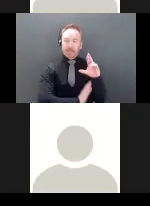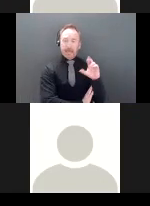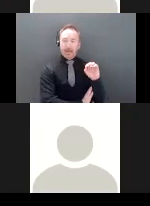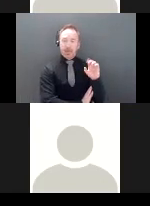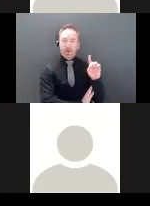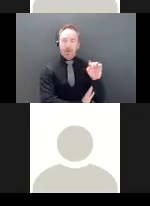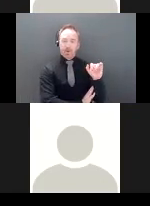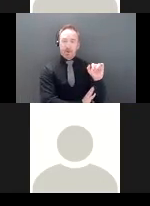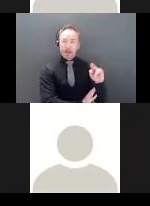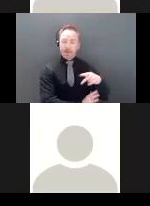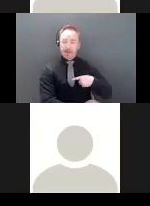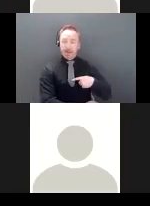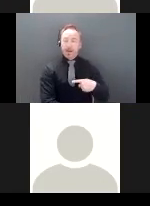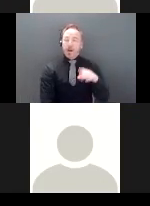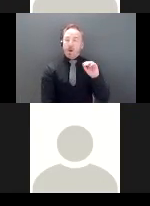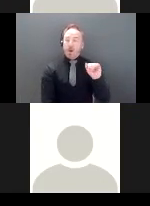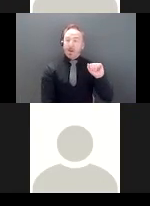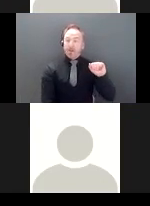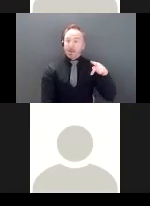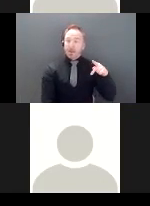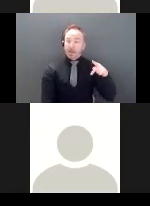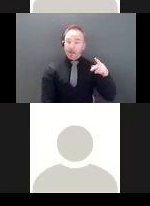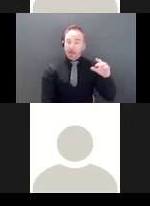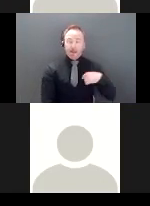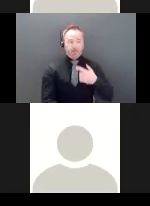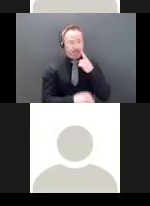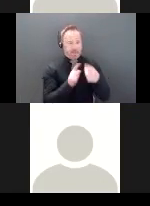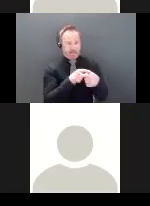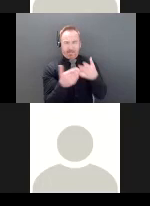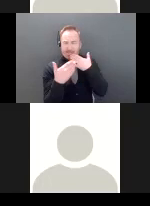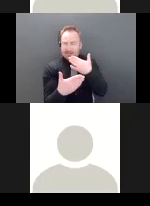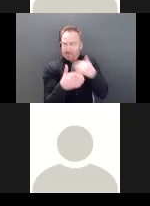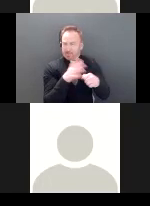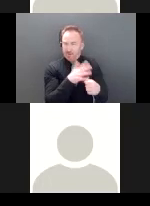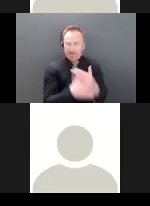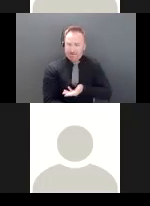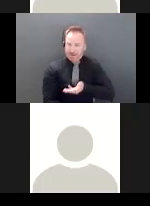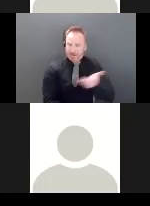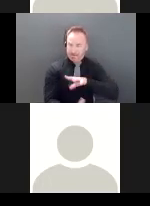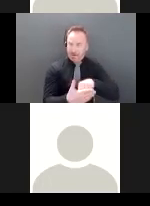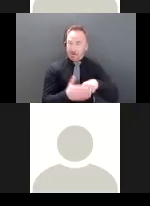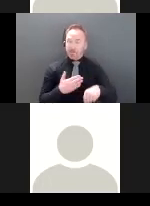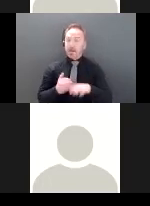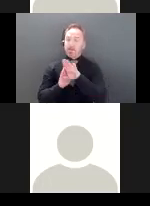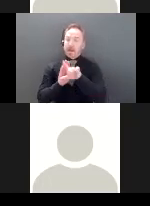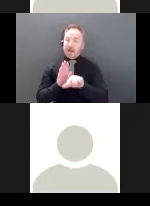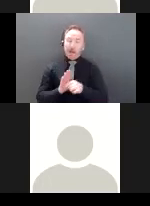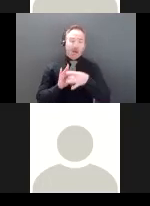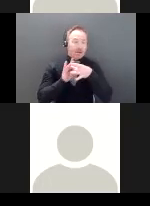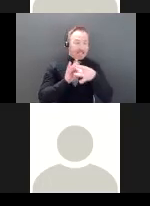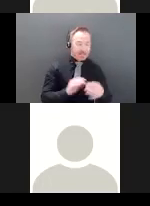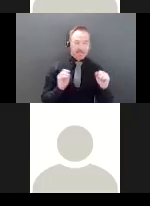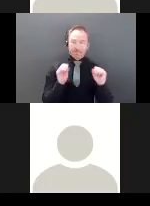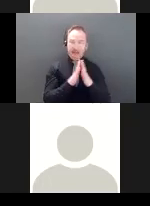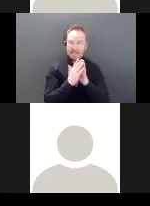Prevention Ontario for having me today. Really, my background is in violence against women shelters. I've